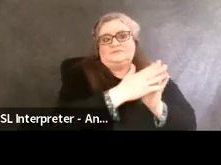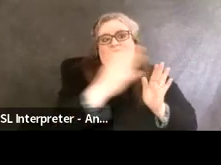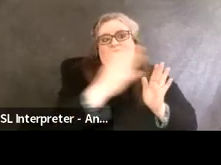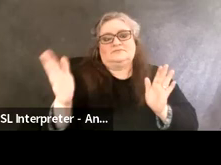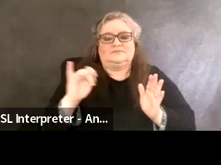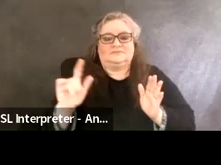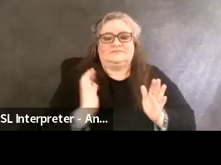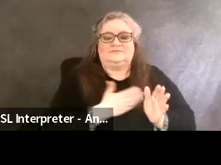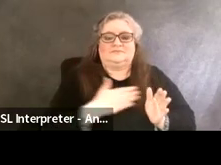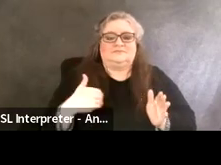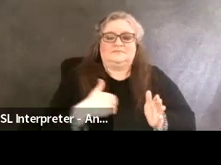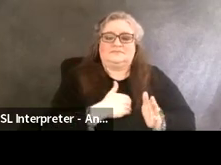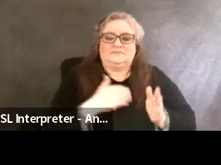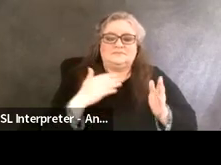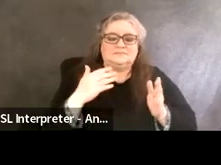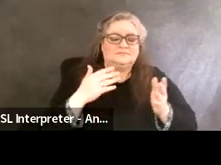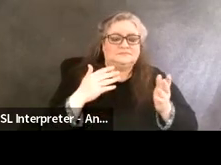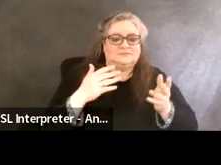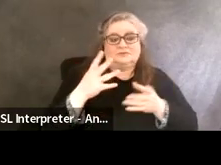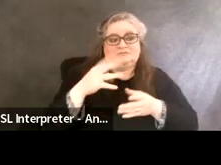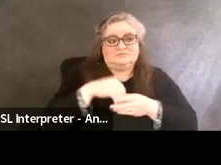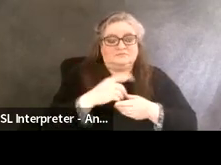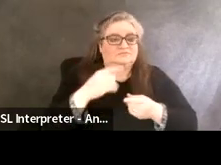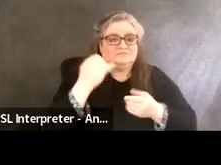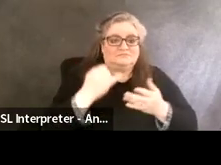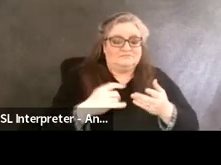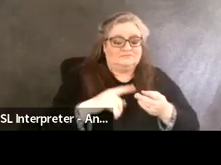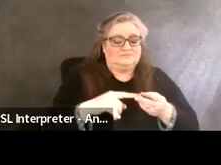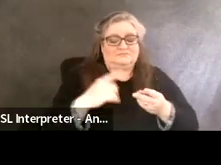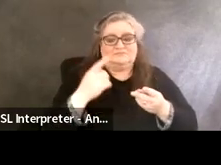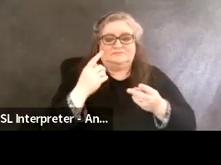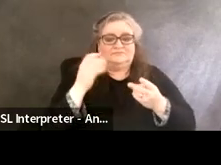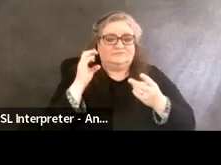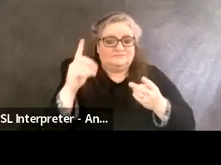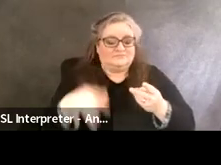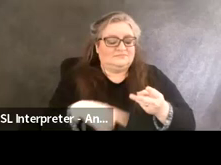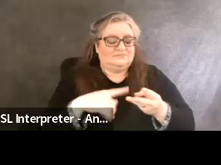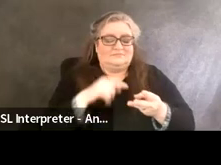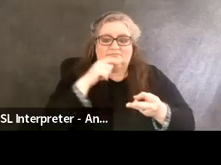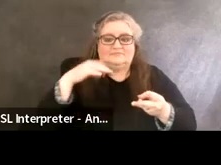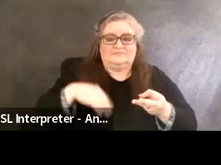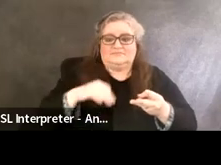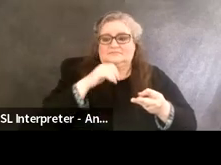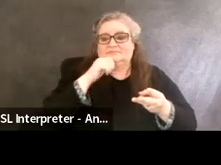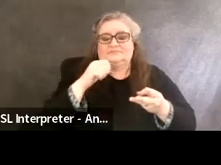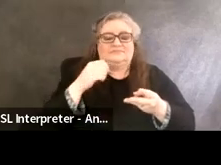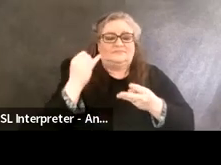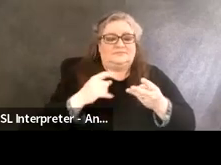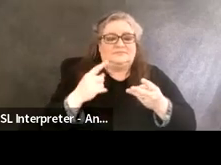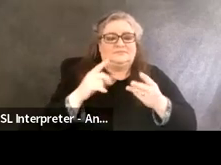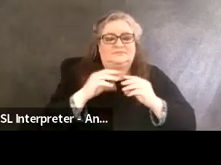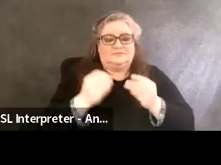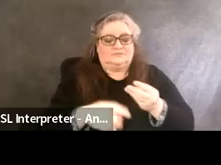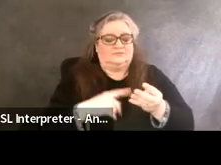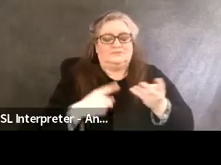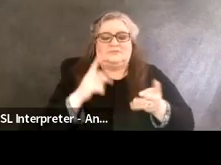Our membership is composed of artists, arts educators, advocates, nonprofit arts and culture organizations, and for-profit